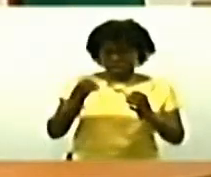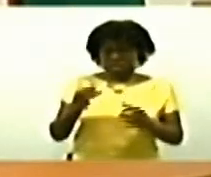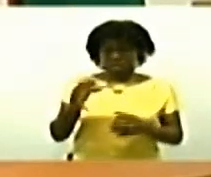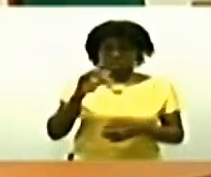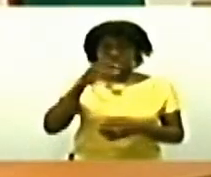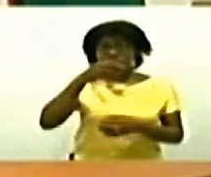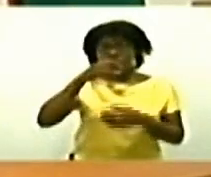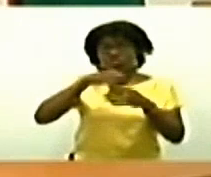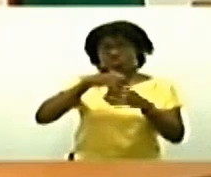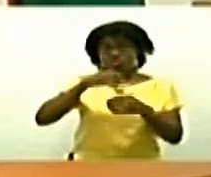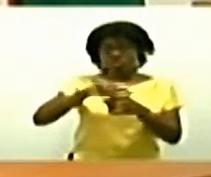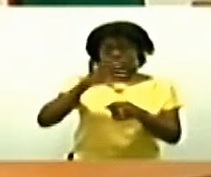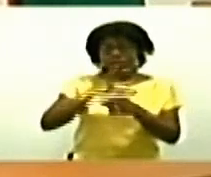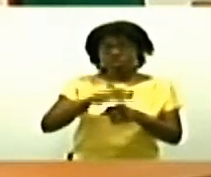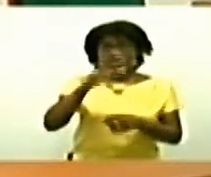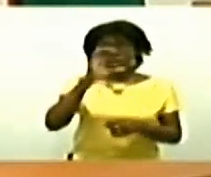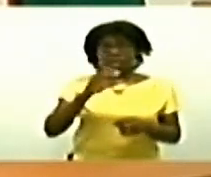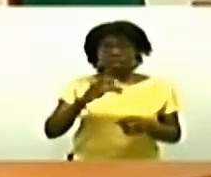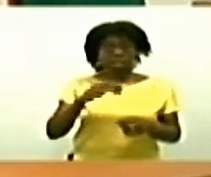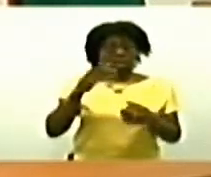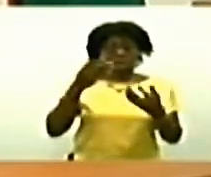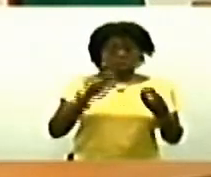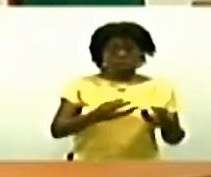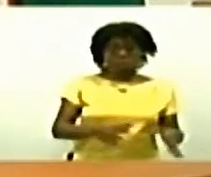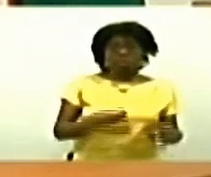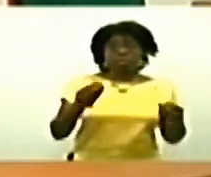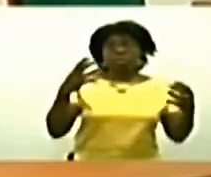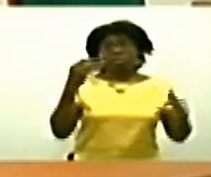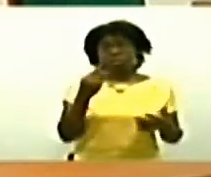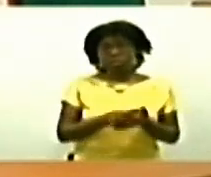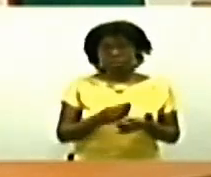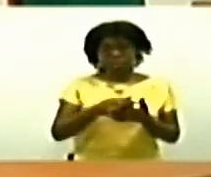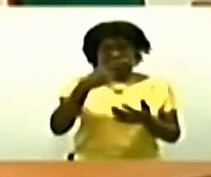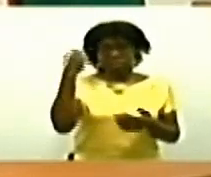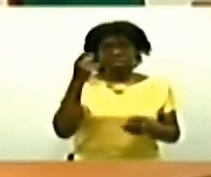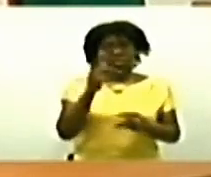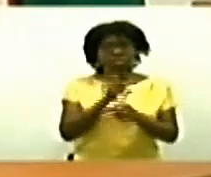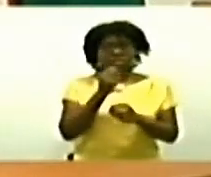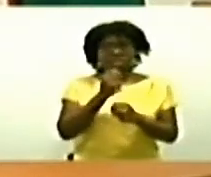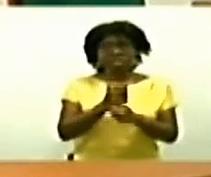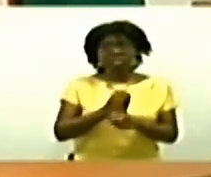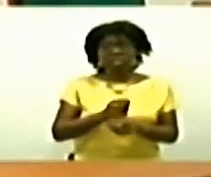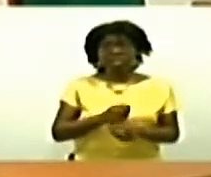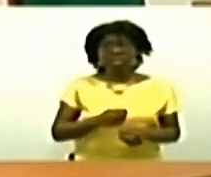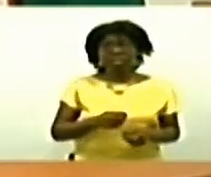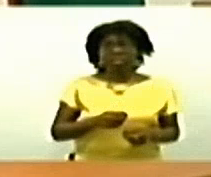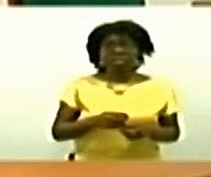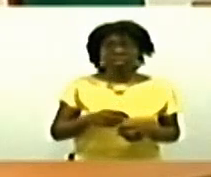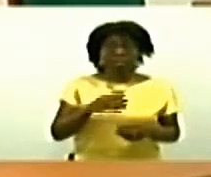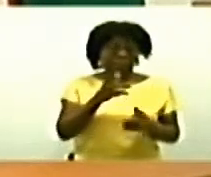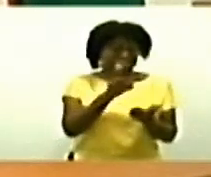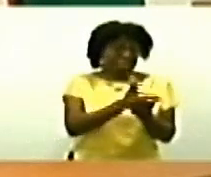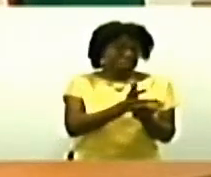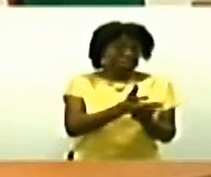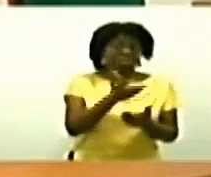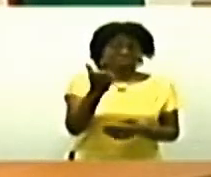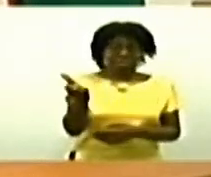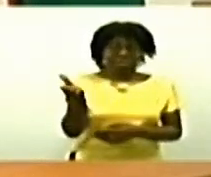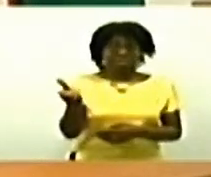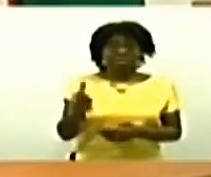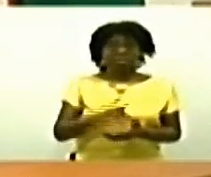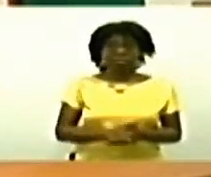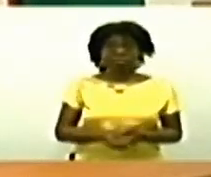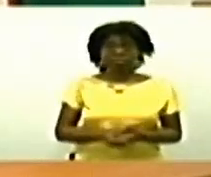of dollars. Yes, because of these goods trucks that come there and park up